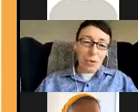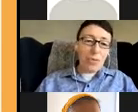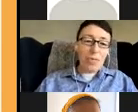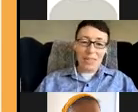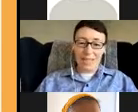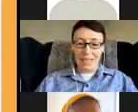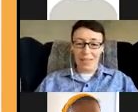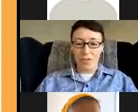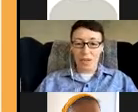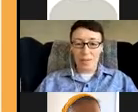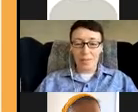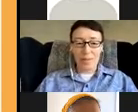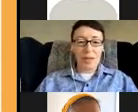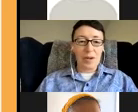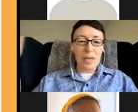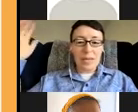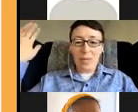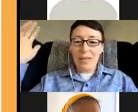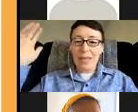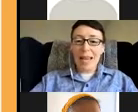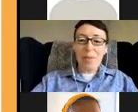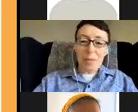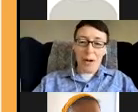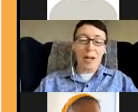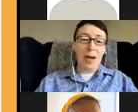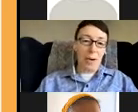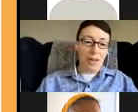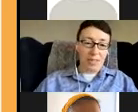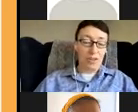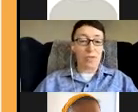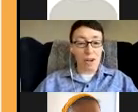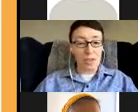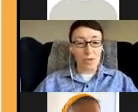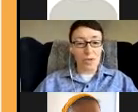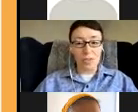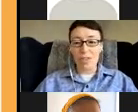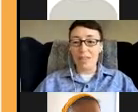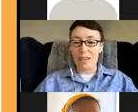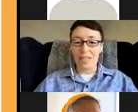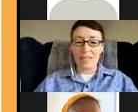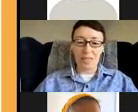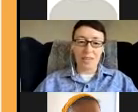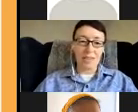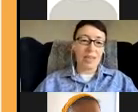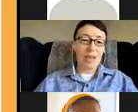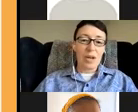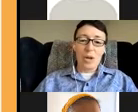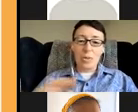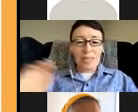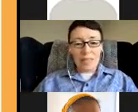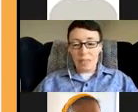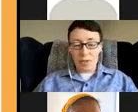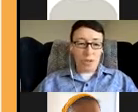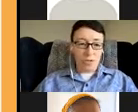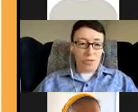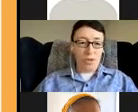In more recent history, we came upon a policy crossroads in the 1970s. We